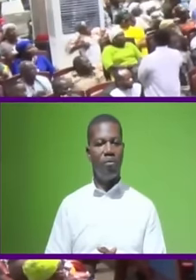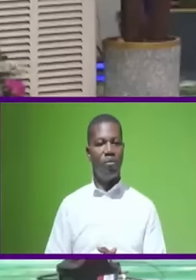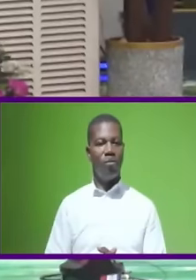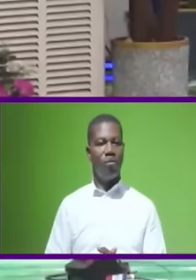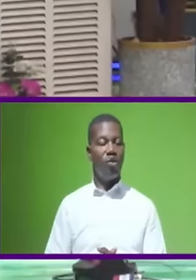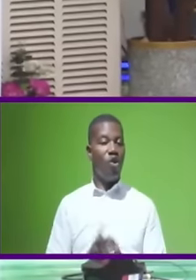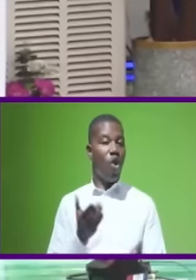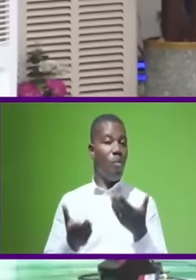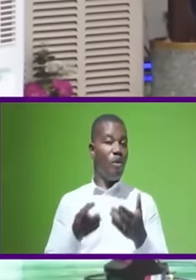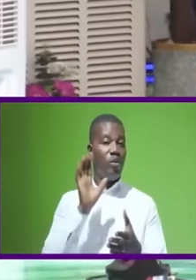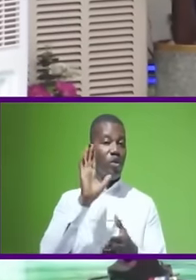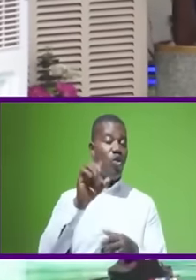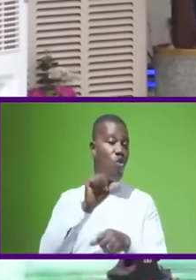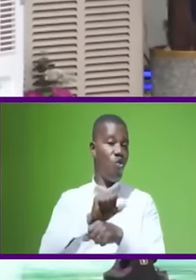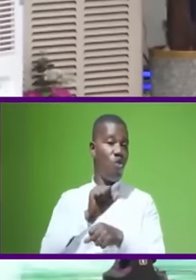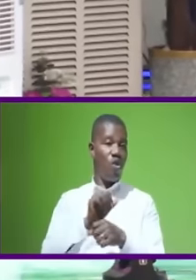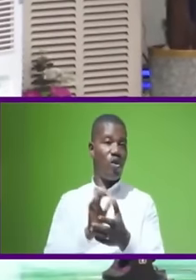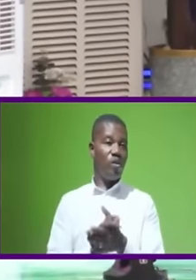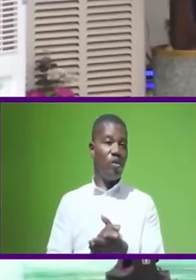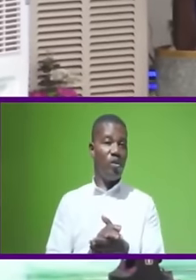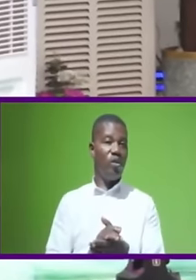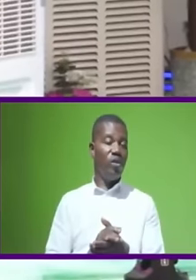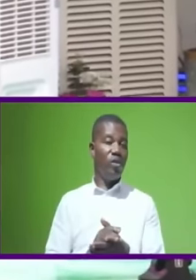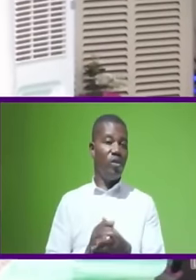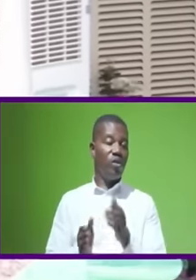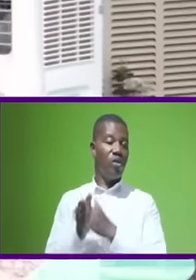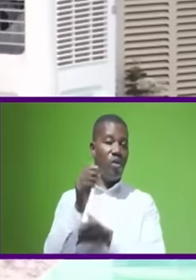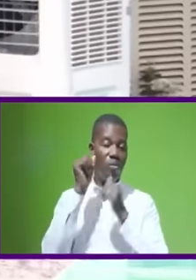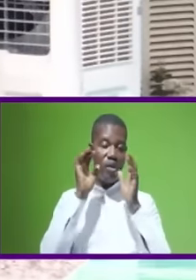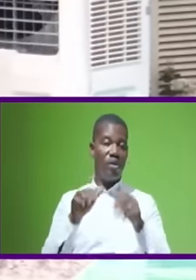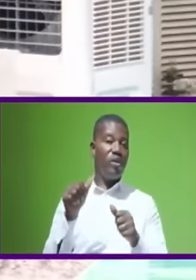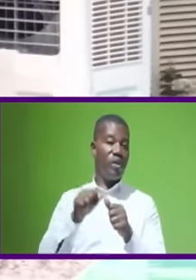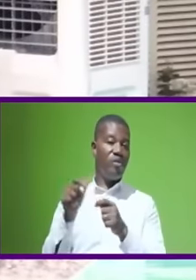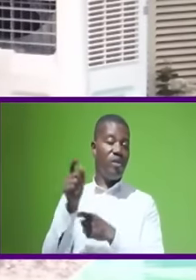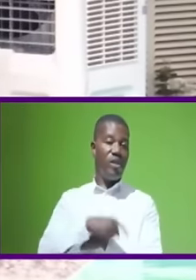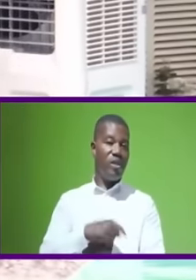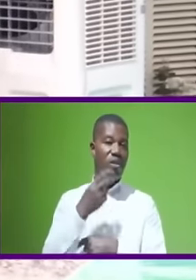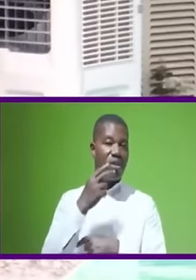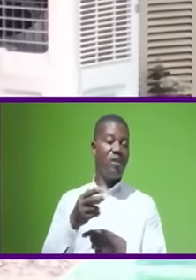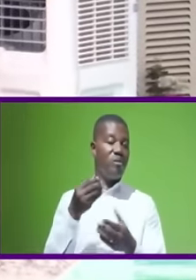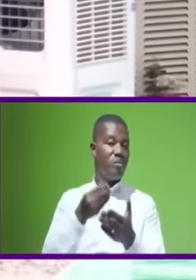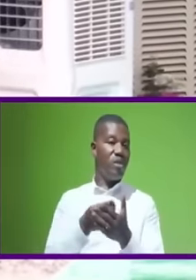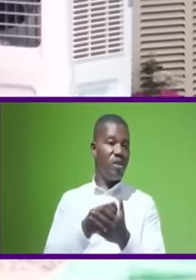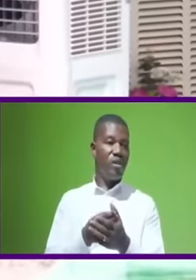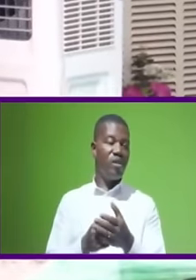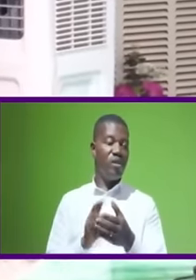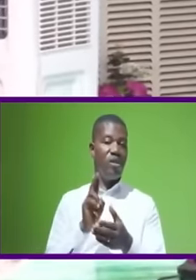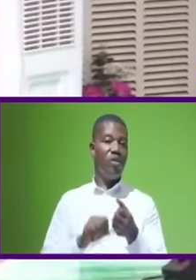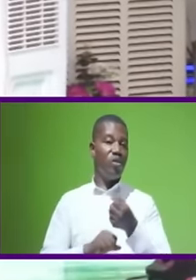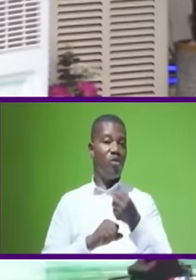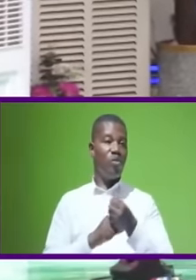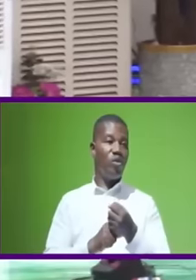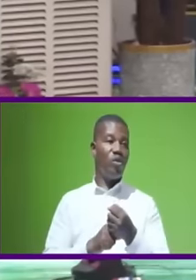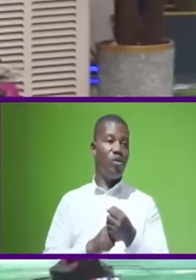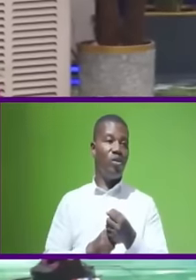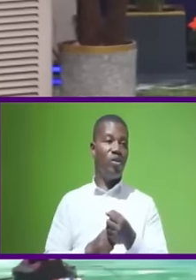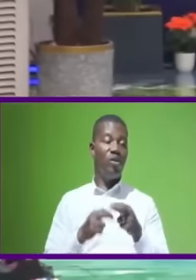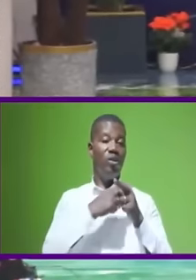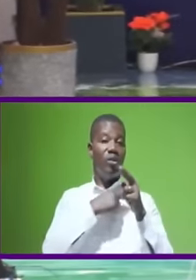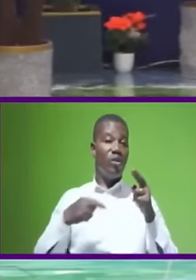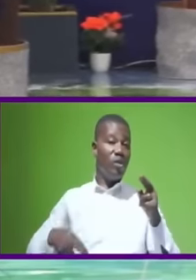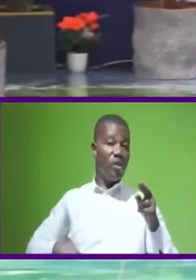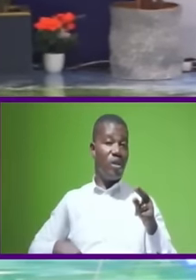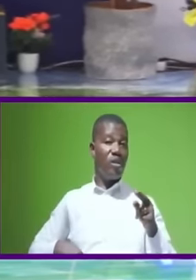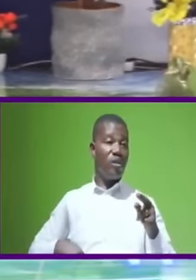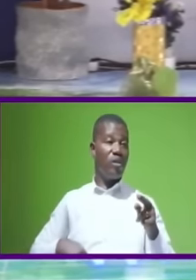where juma woyo adoma so swadi chibia umuska what the boy Philadelphia. Or